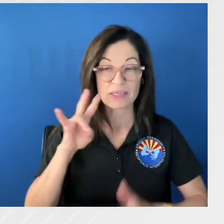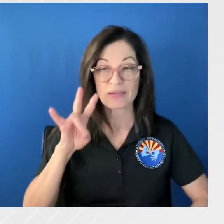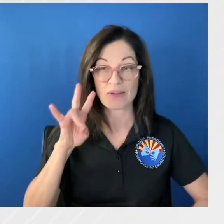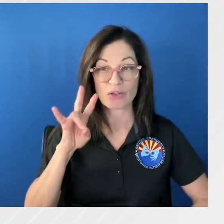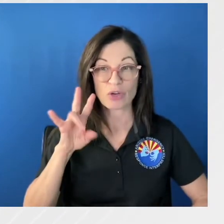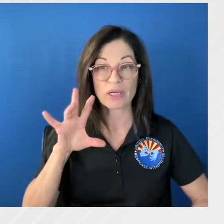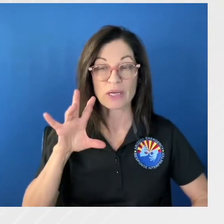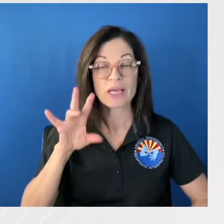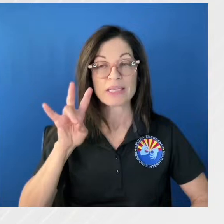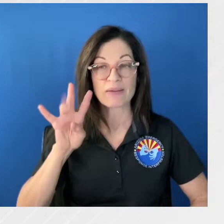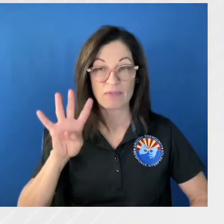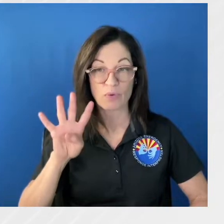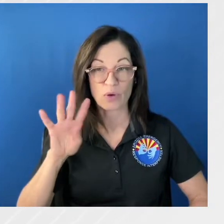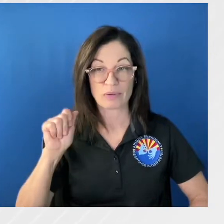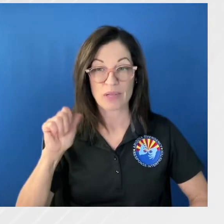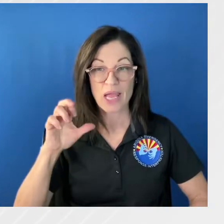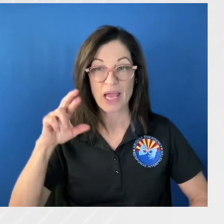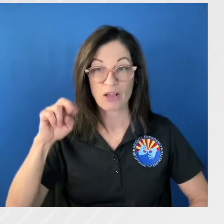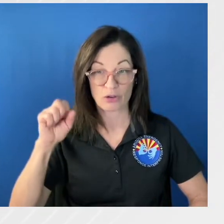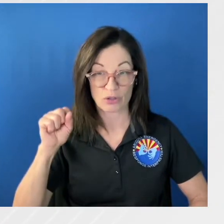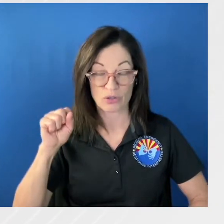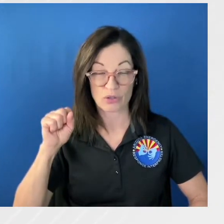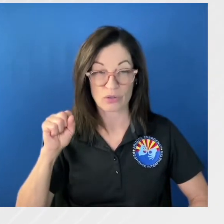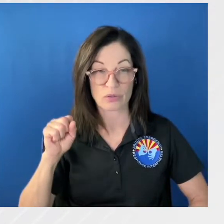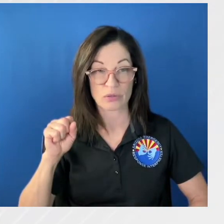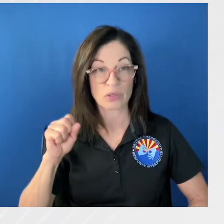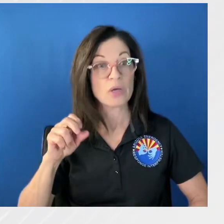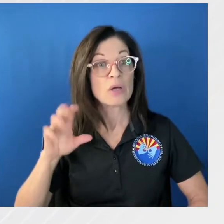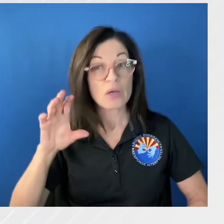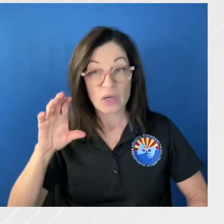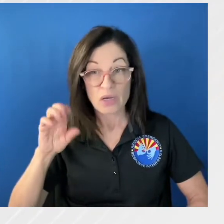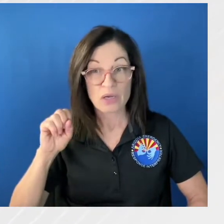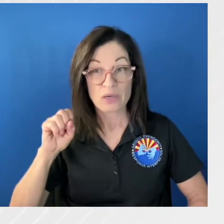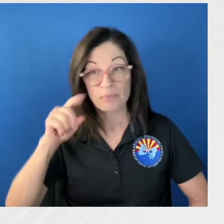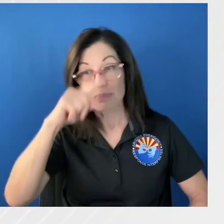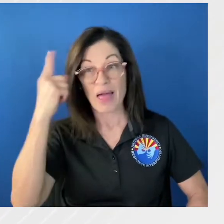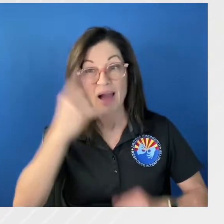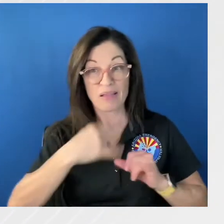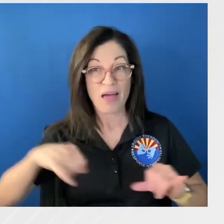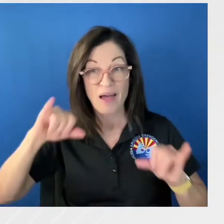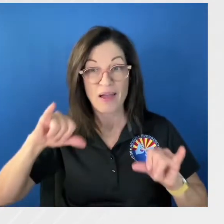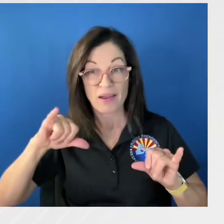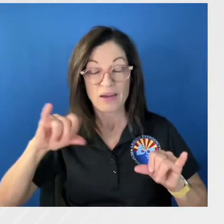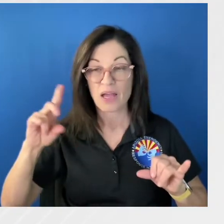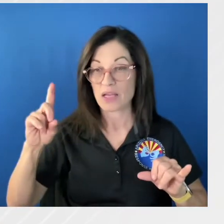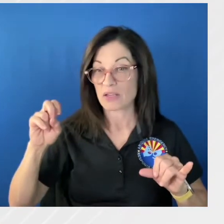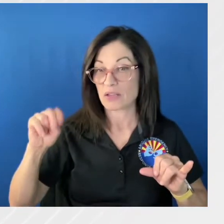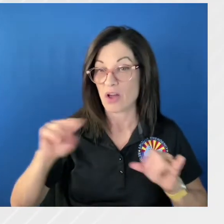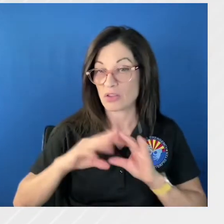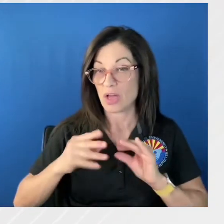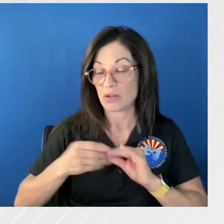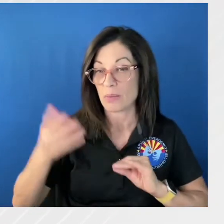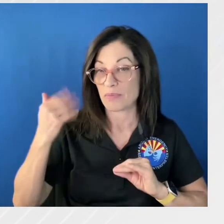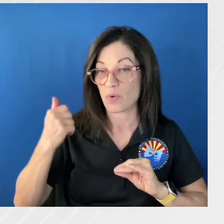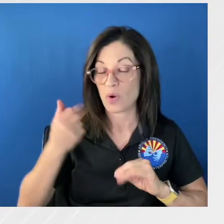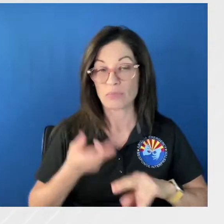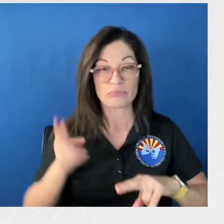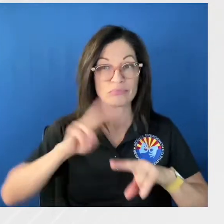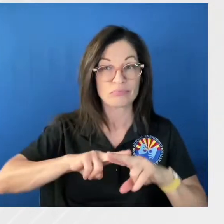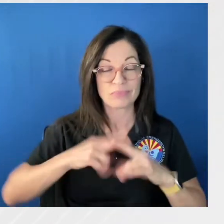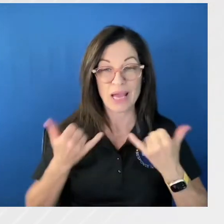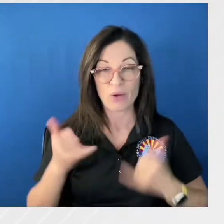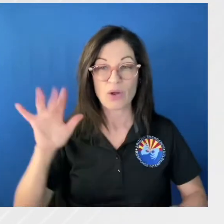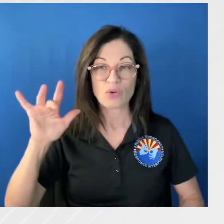54,774 acres. So containment. Donald talked about it earlier as operations. We've raised that to 25%